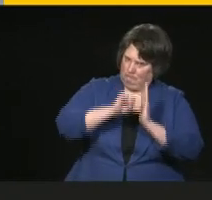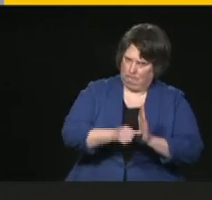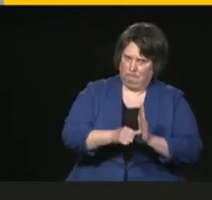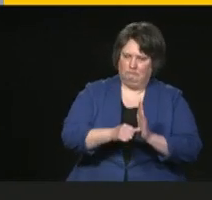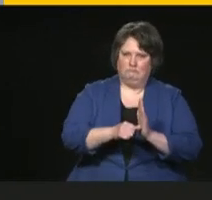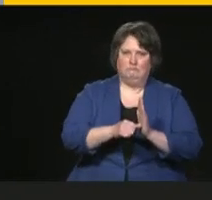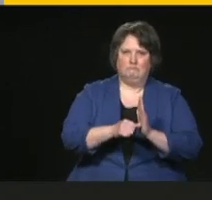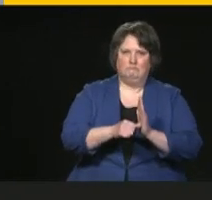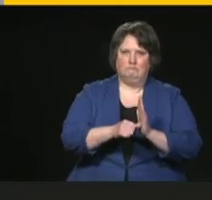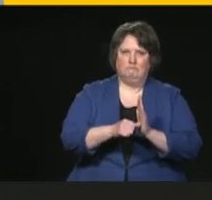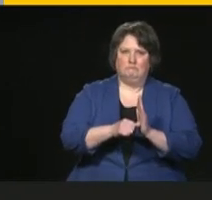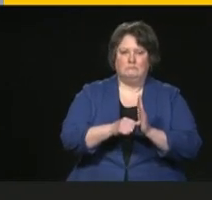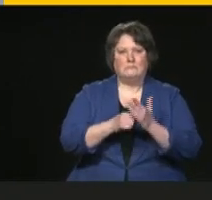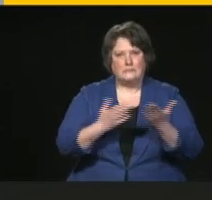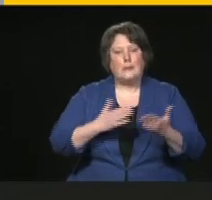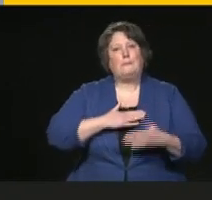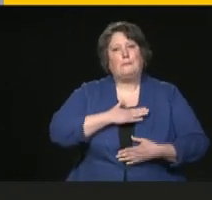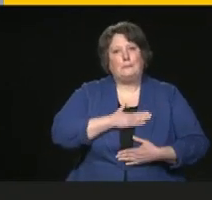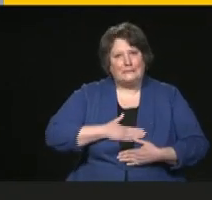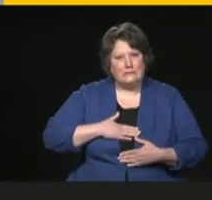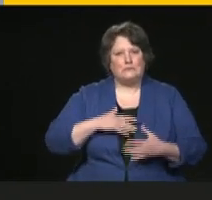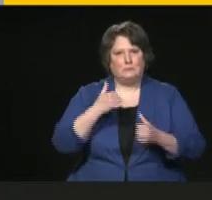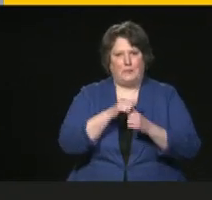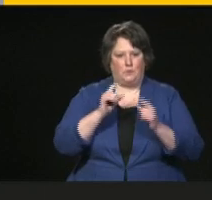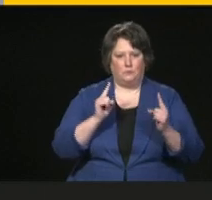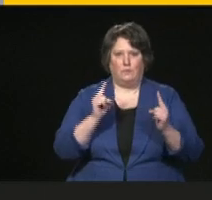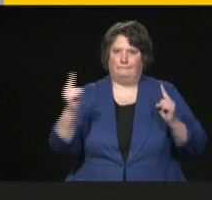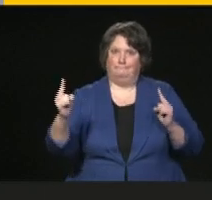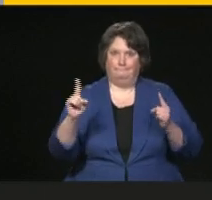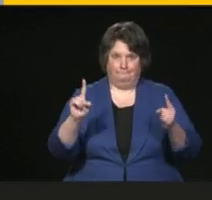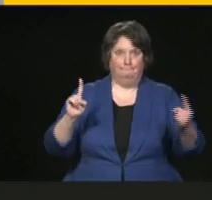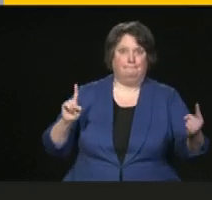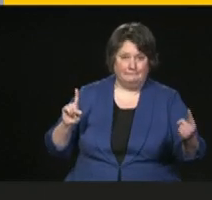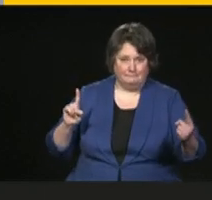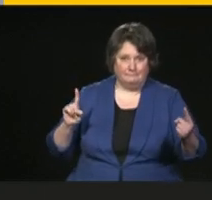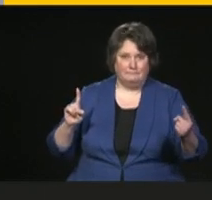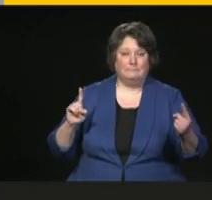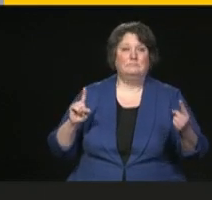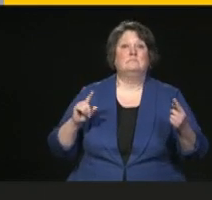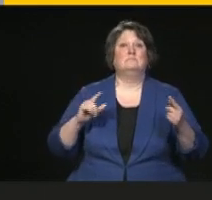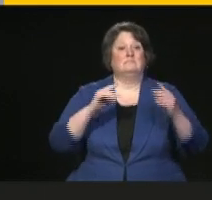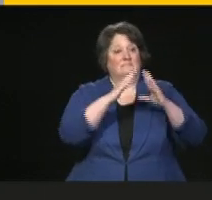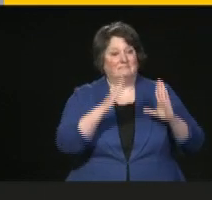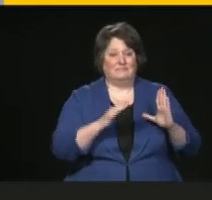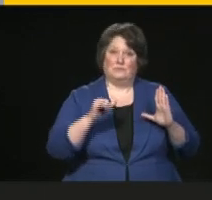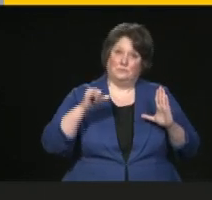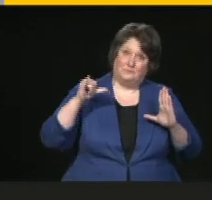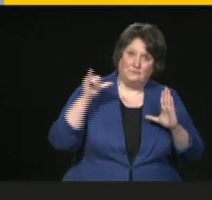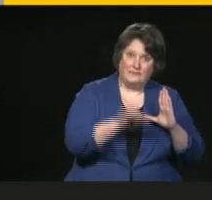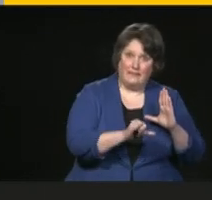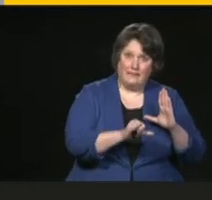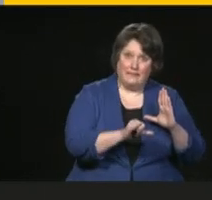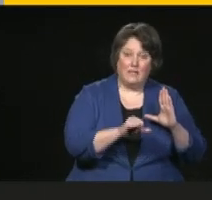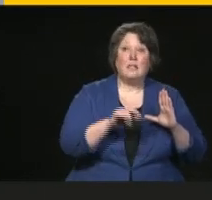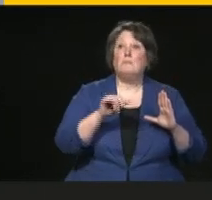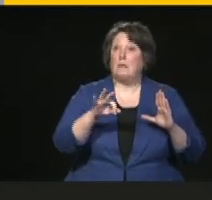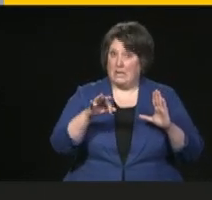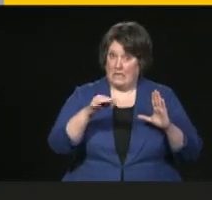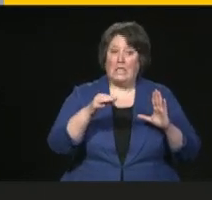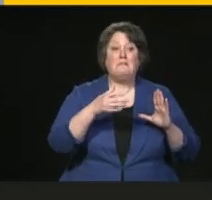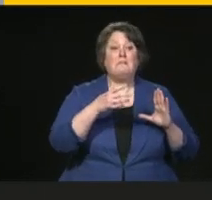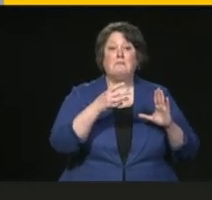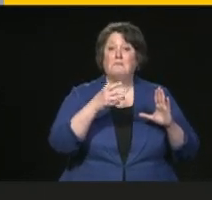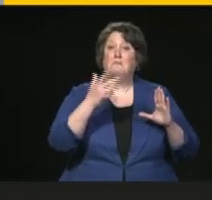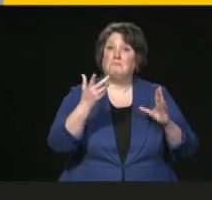social distancing. Please stay at home unless you are doing essential work, like stocking our grocery